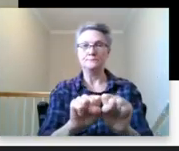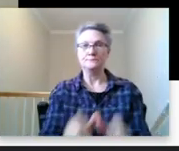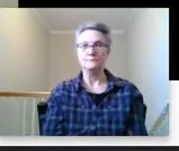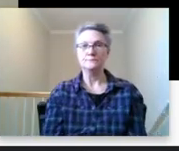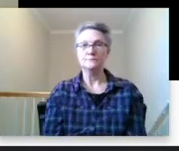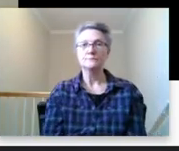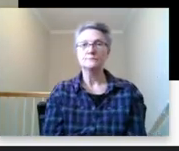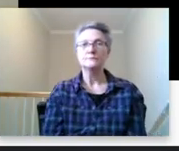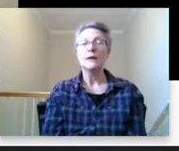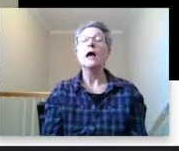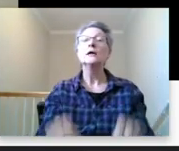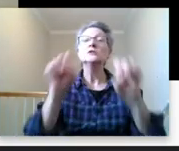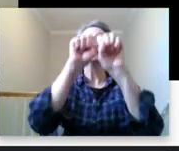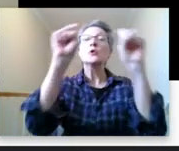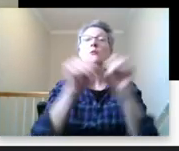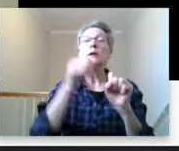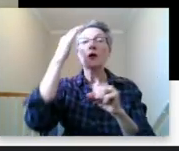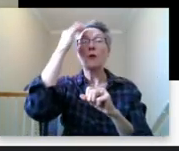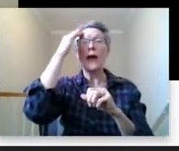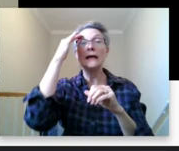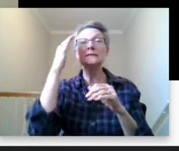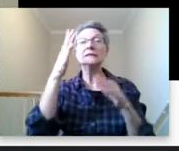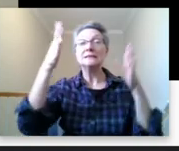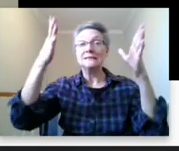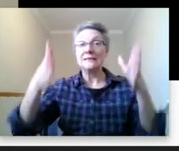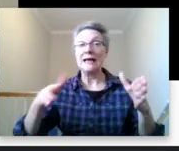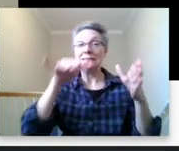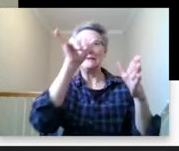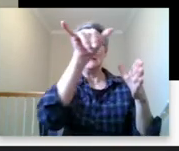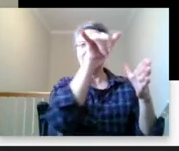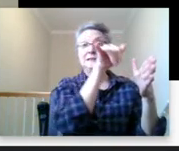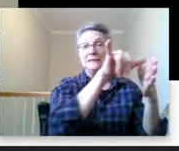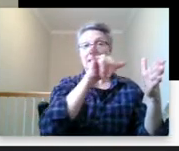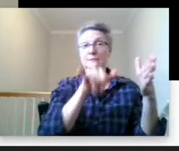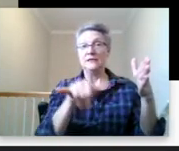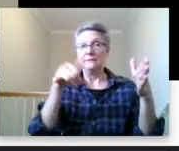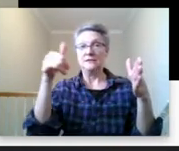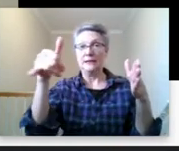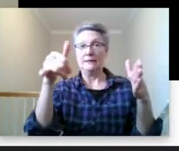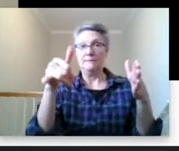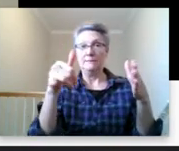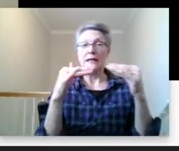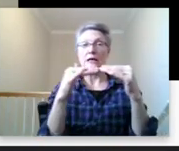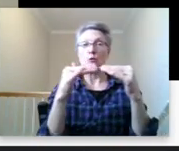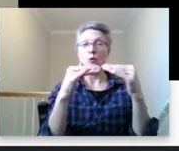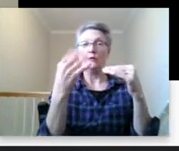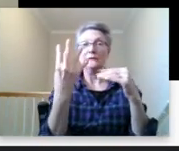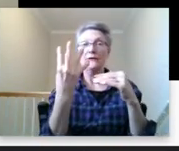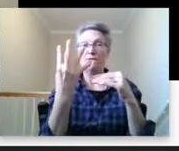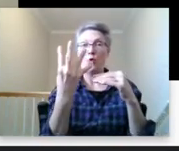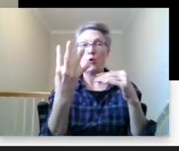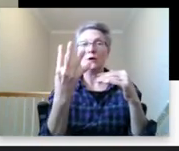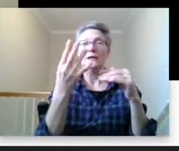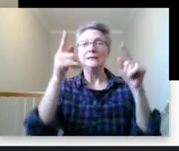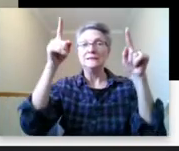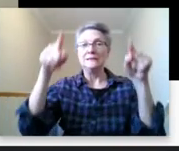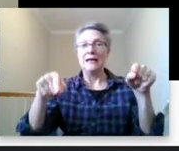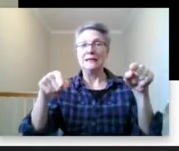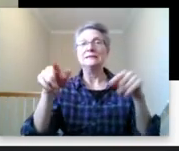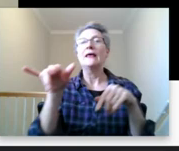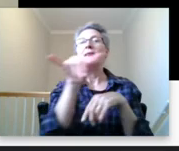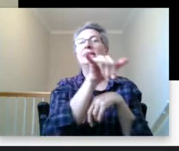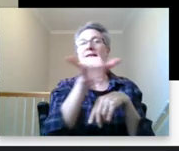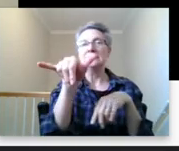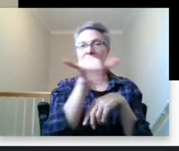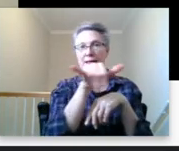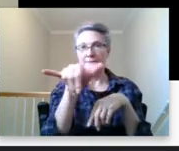A square we know has all equal sides, right? So let's say We've got 3 feet by 3 feet. I've